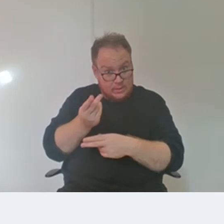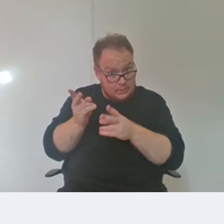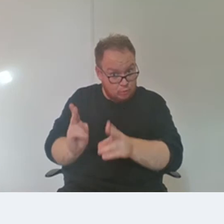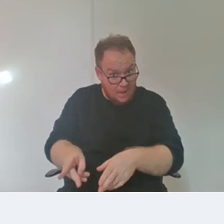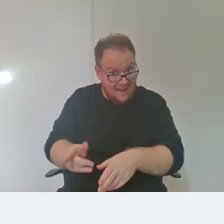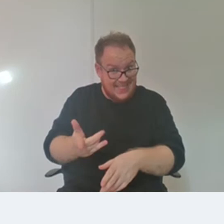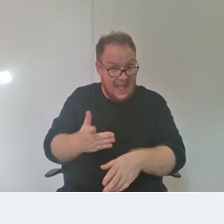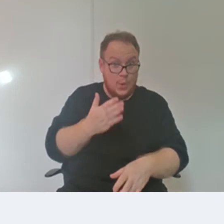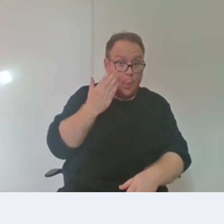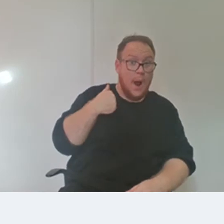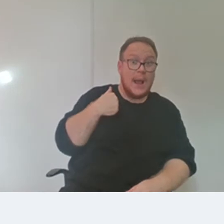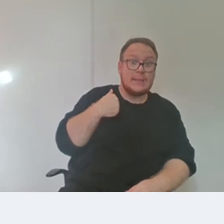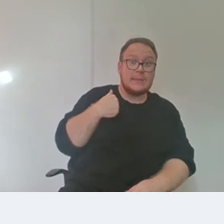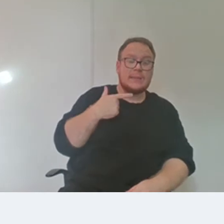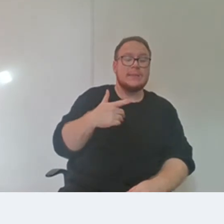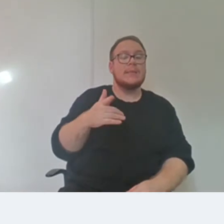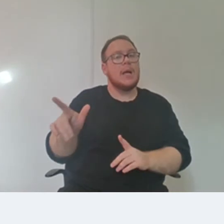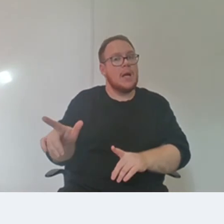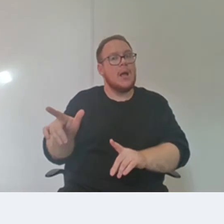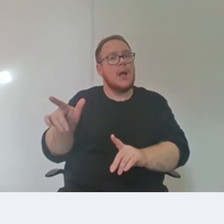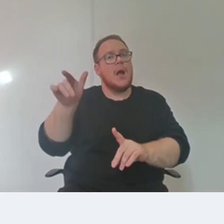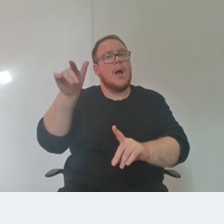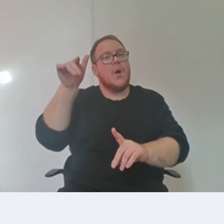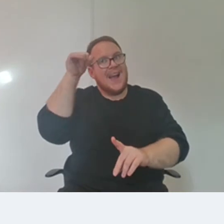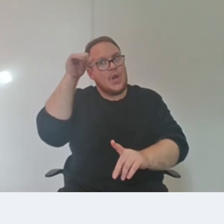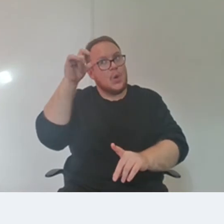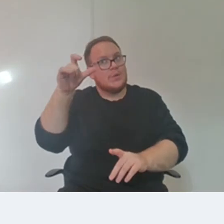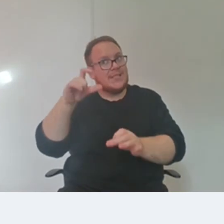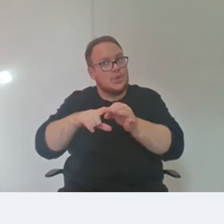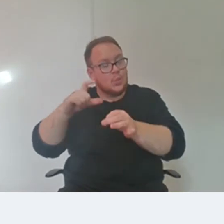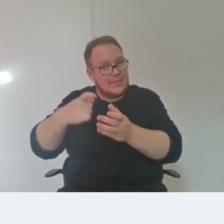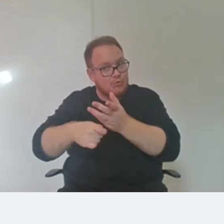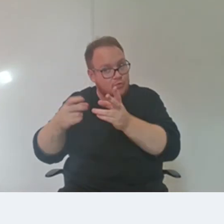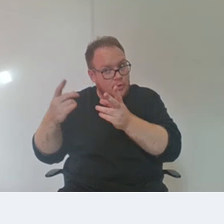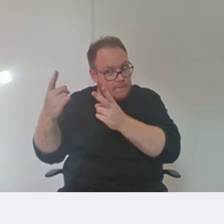know that the CQC review also